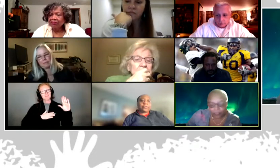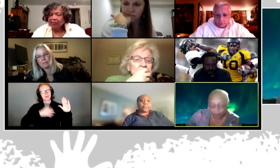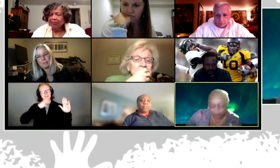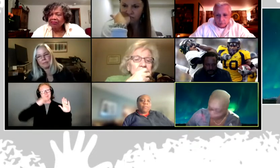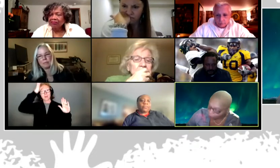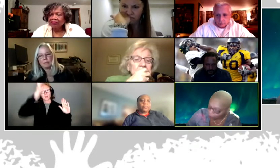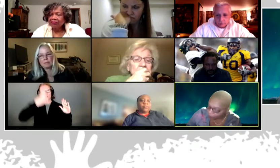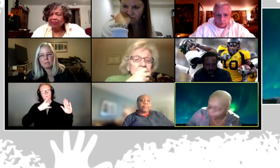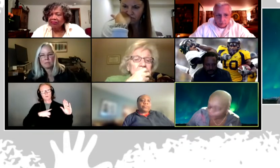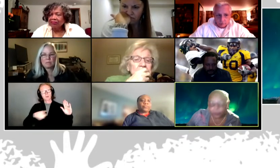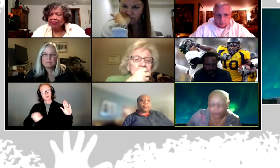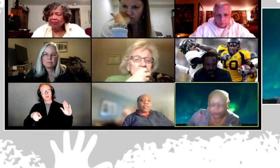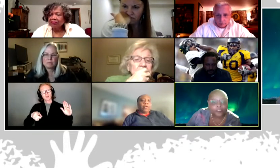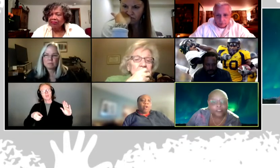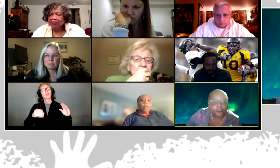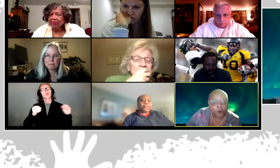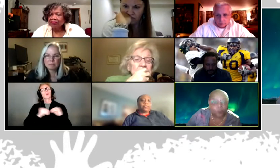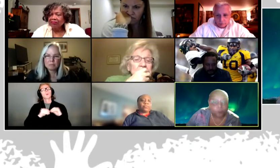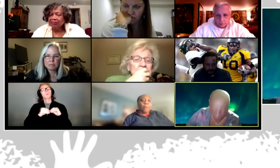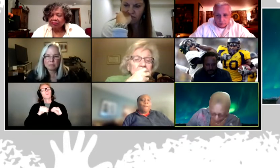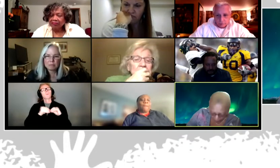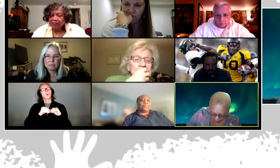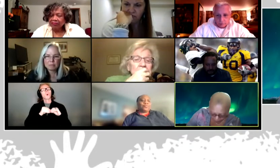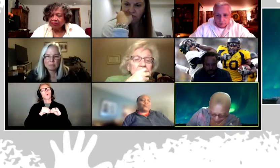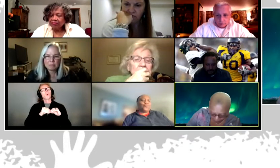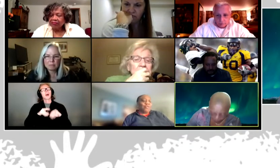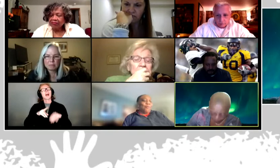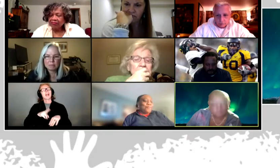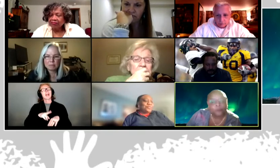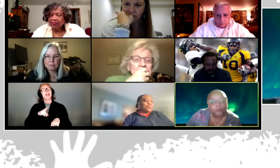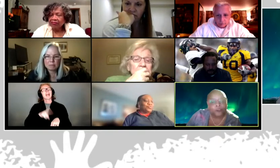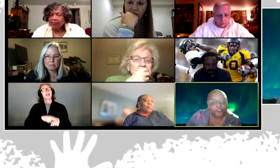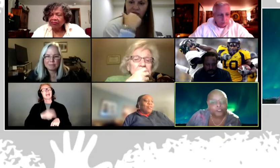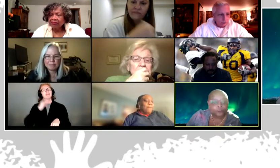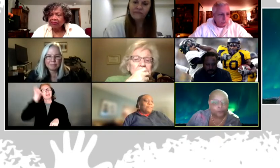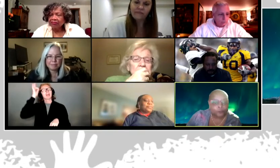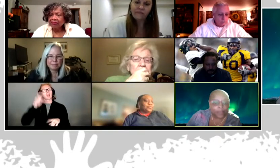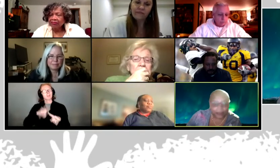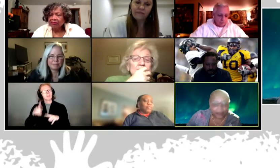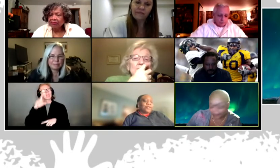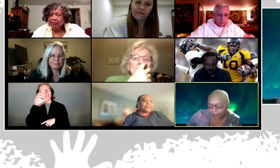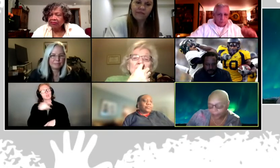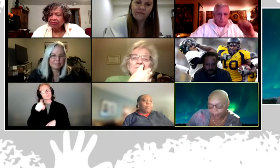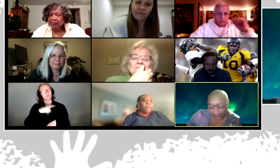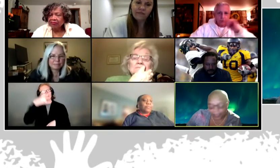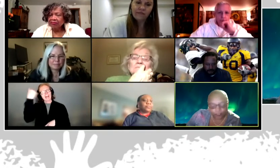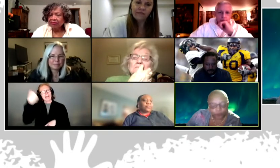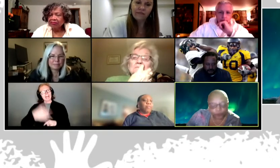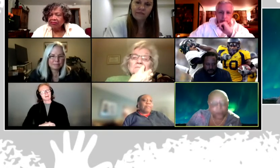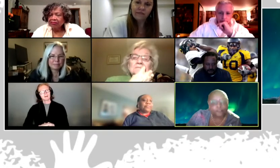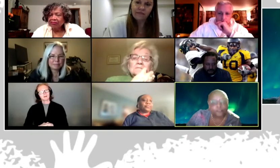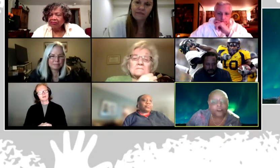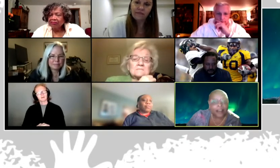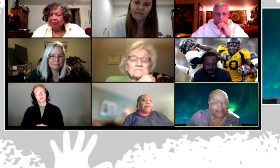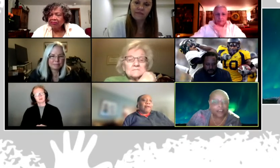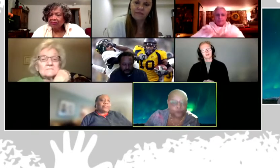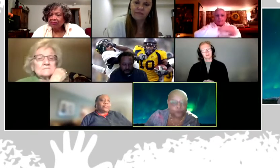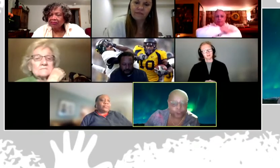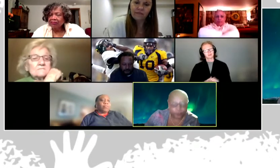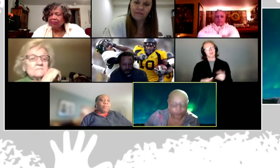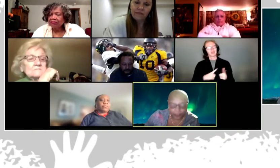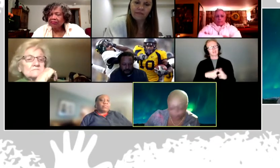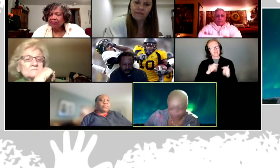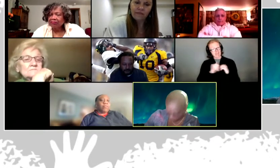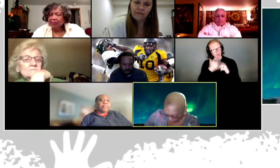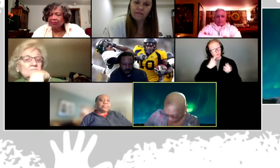me, you're more Native American than you are on both sides of my family, but people are going to assume you're Black, and you have to figure out how you deal